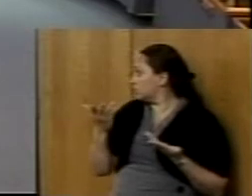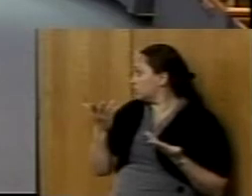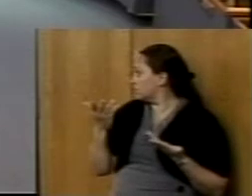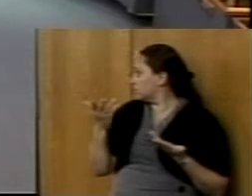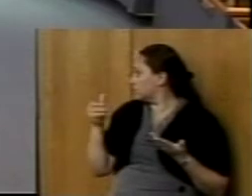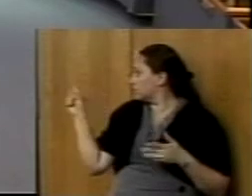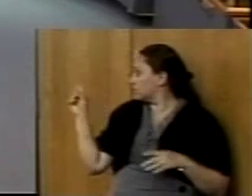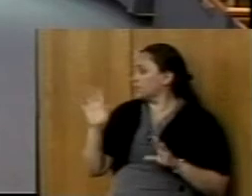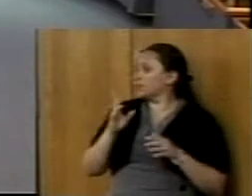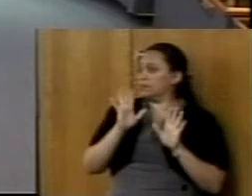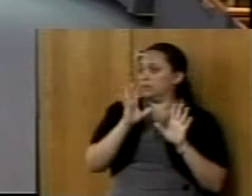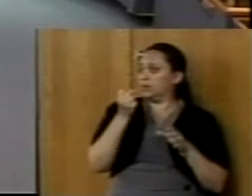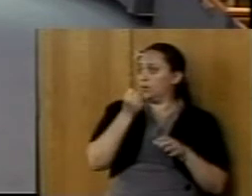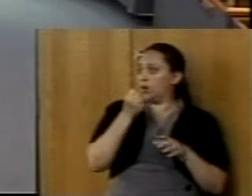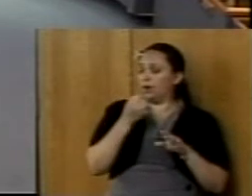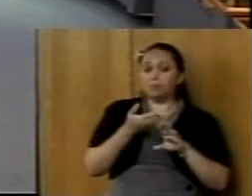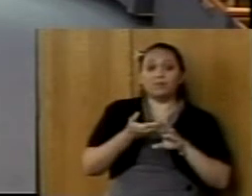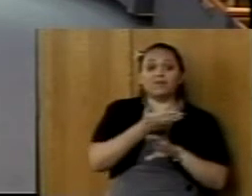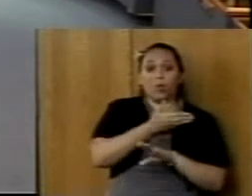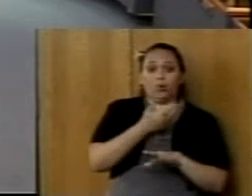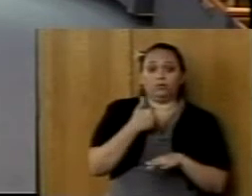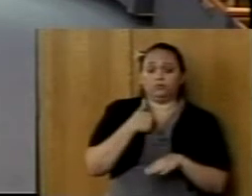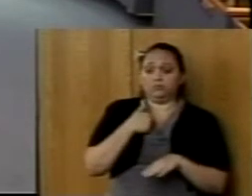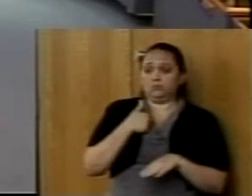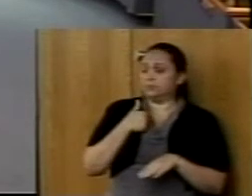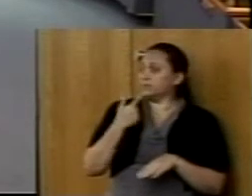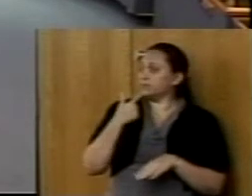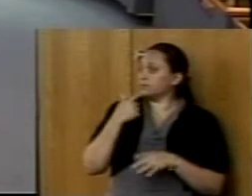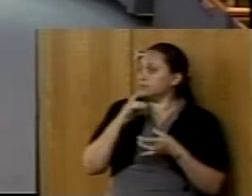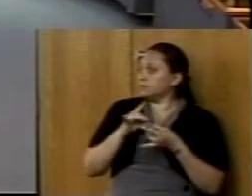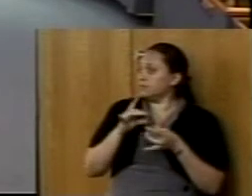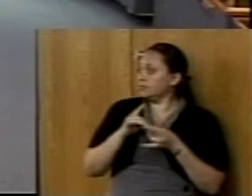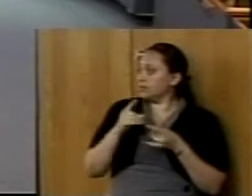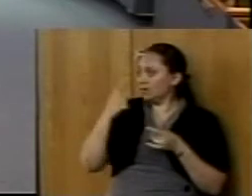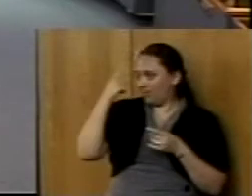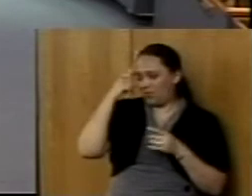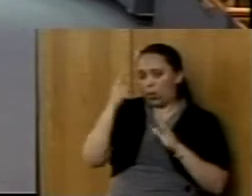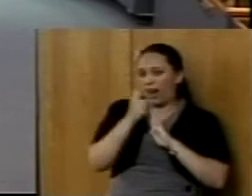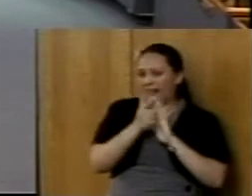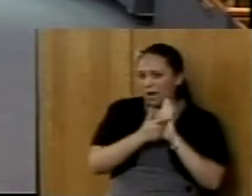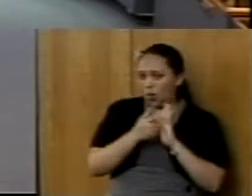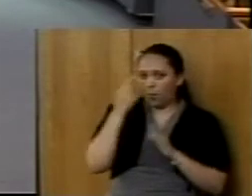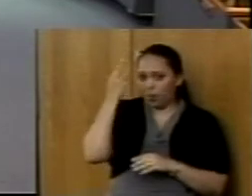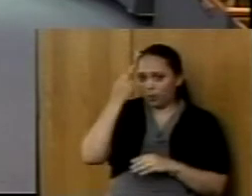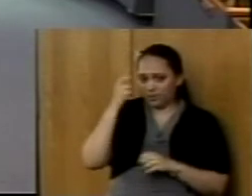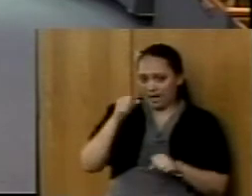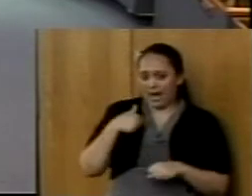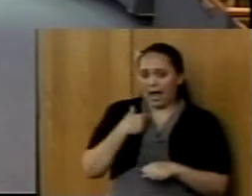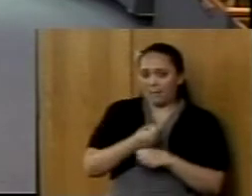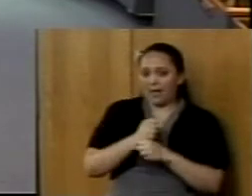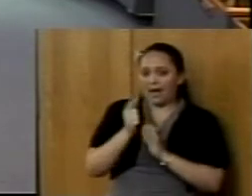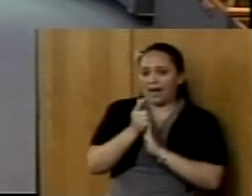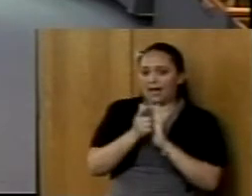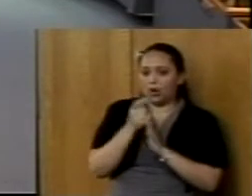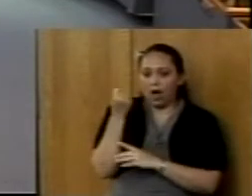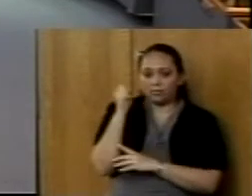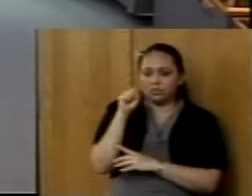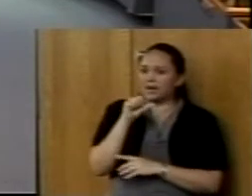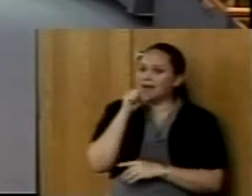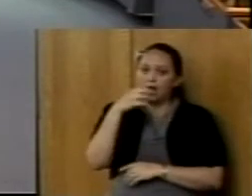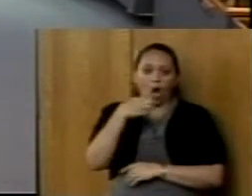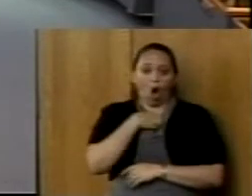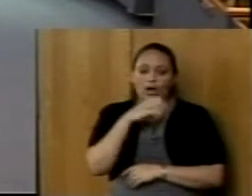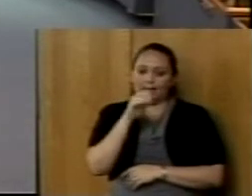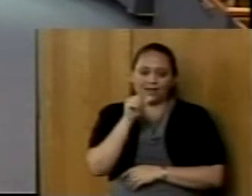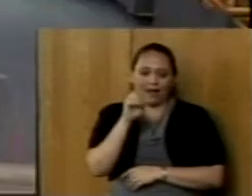Longoria? Before, could I make just a record of objection on the record, please? For legal purposes, could I make a legal objection on the record, not arguing the case,